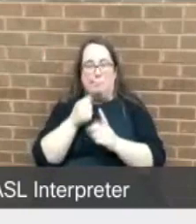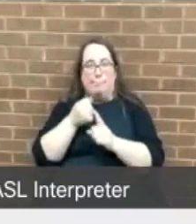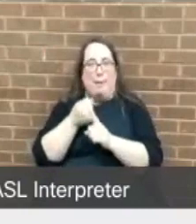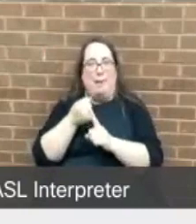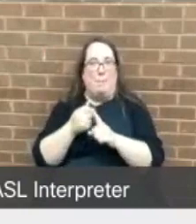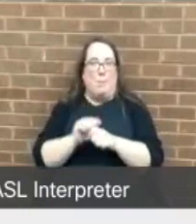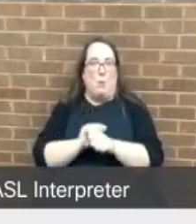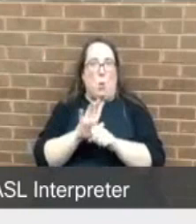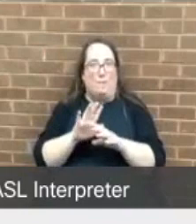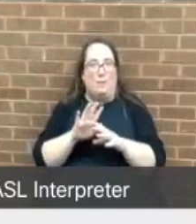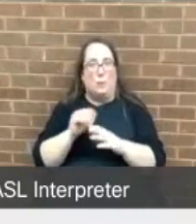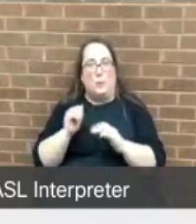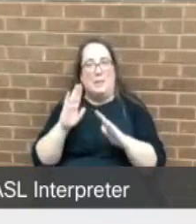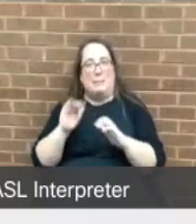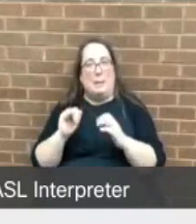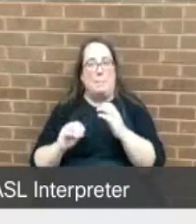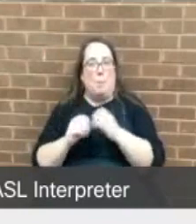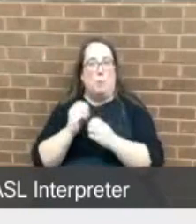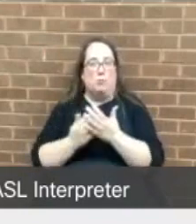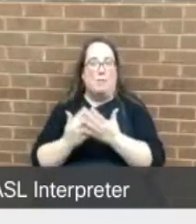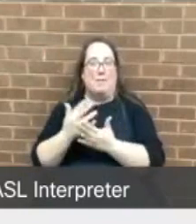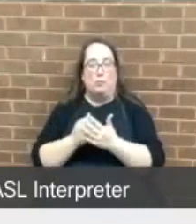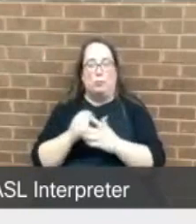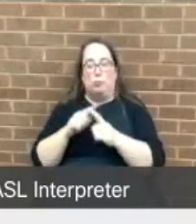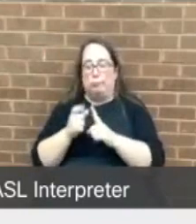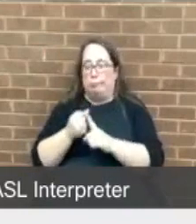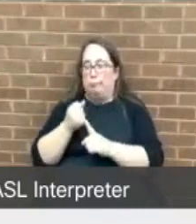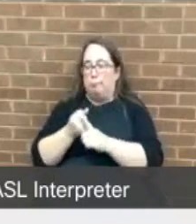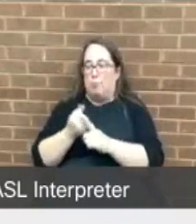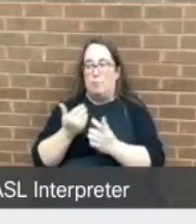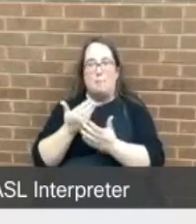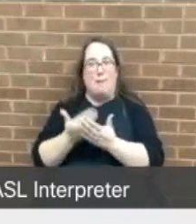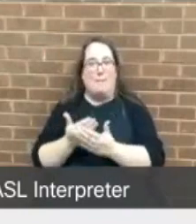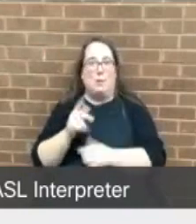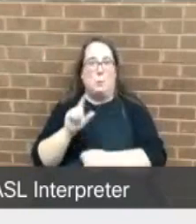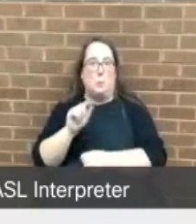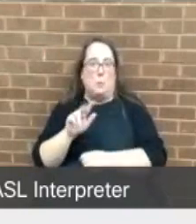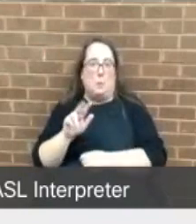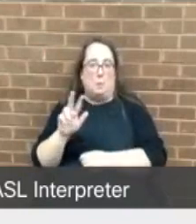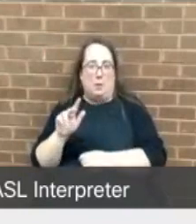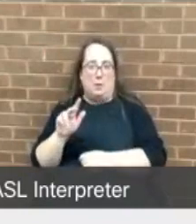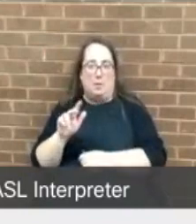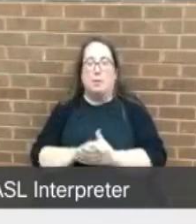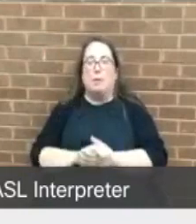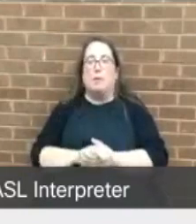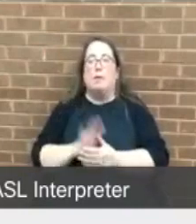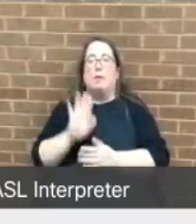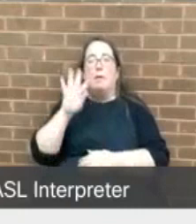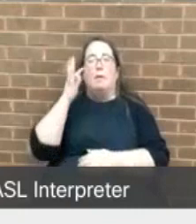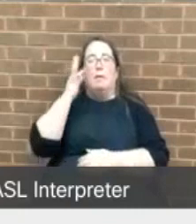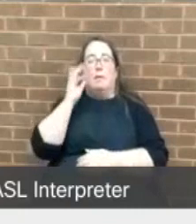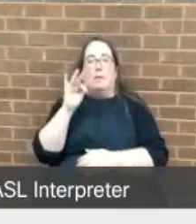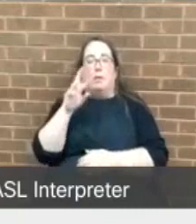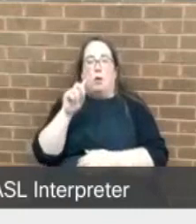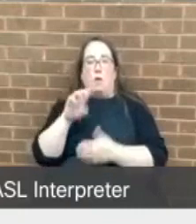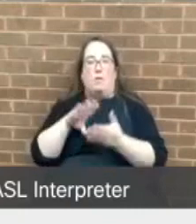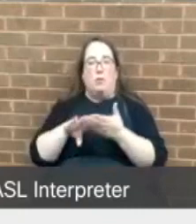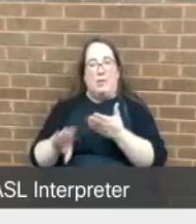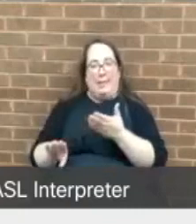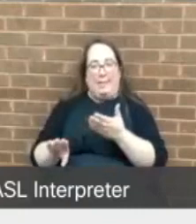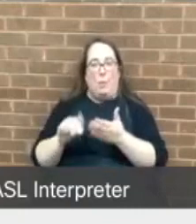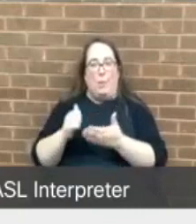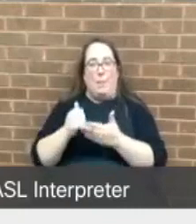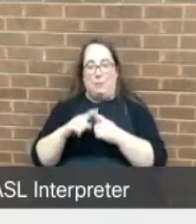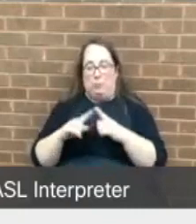and expect most revenues to return to pre-pandemic levels by 2023. Our federal COVID relief packages are helping us bridge the